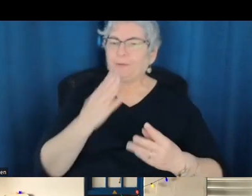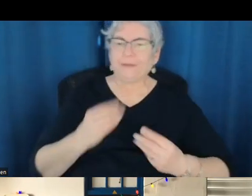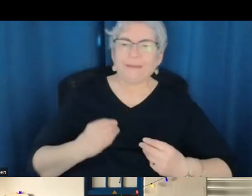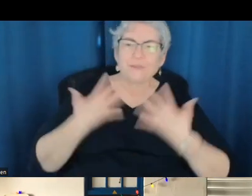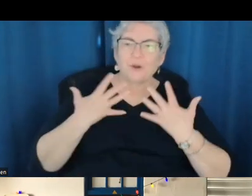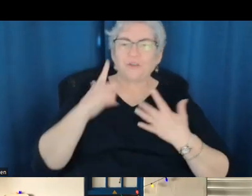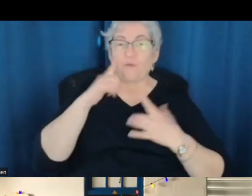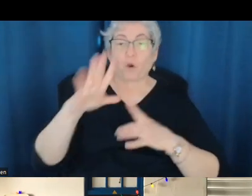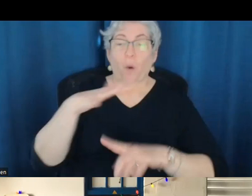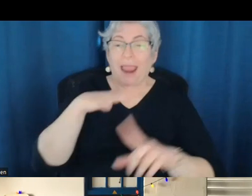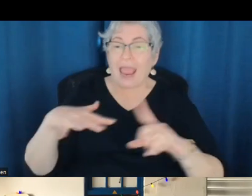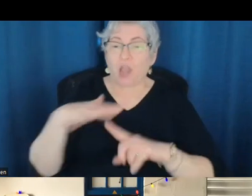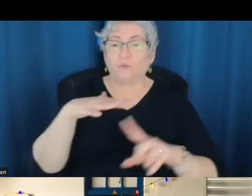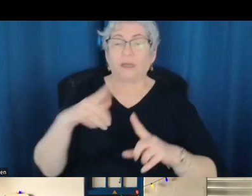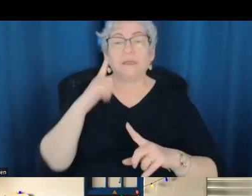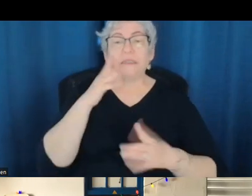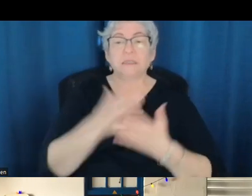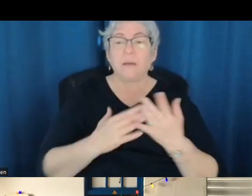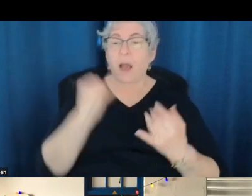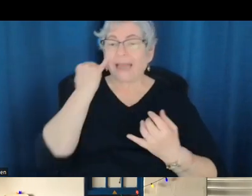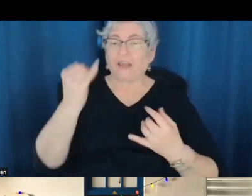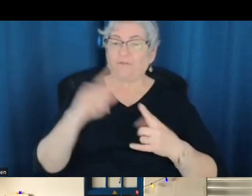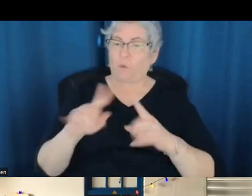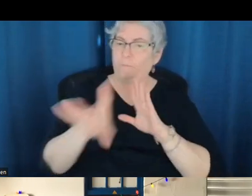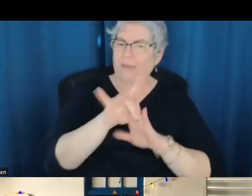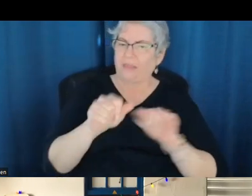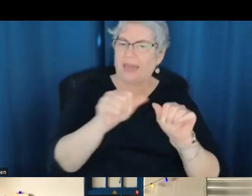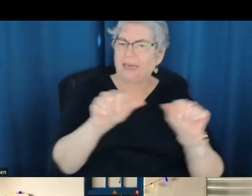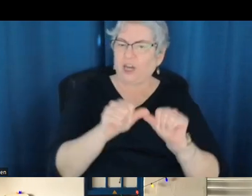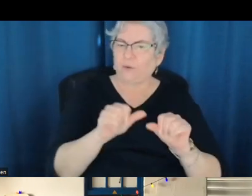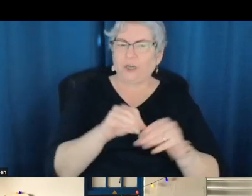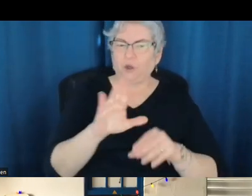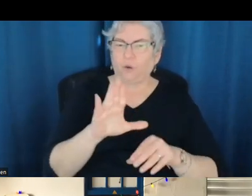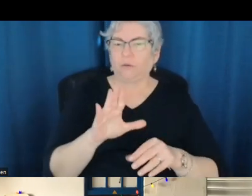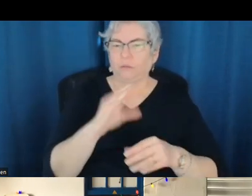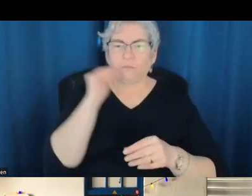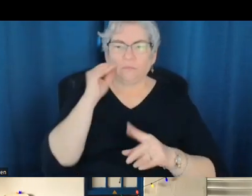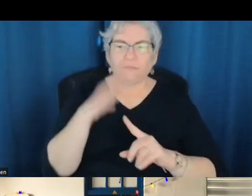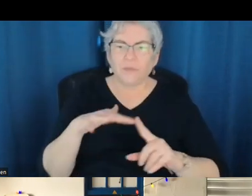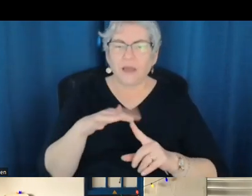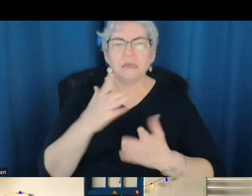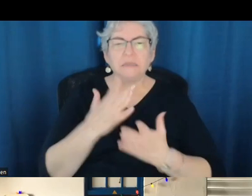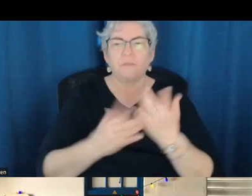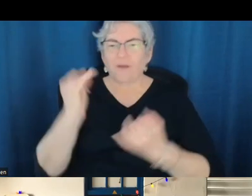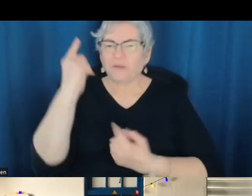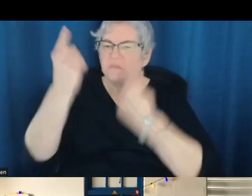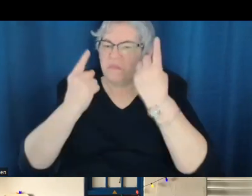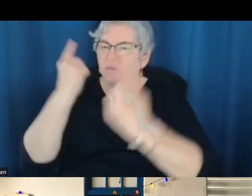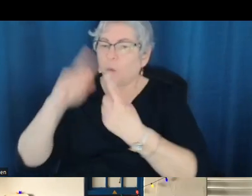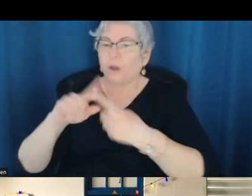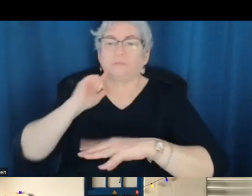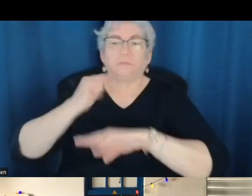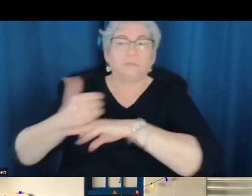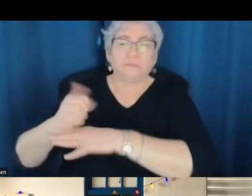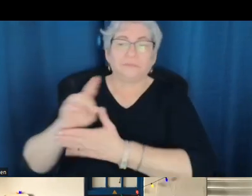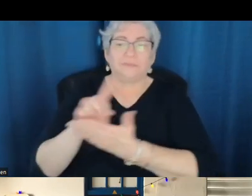ecosystem, some ideas for site selection, some of the elements to consider as you begin to design, and the